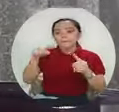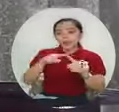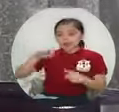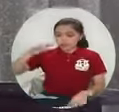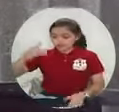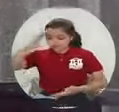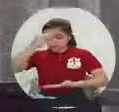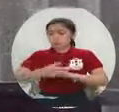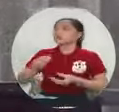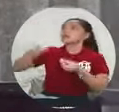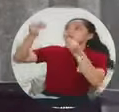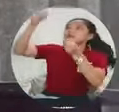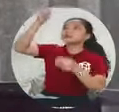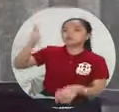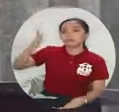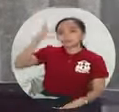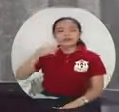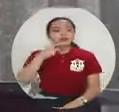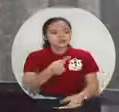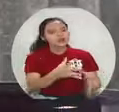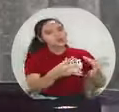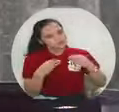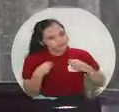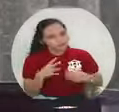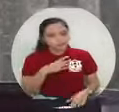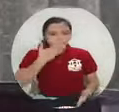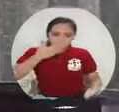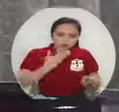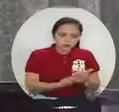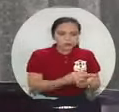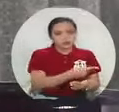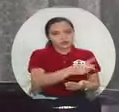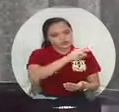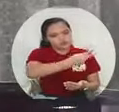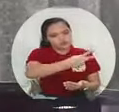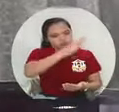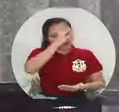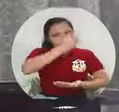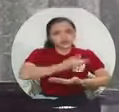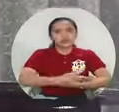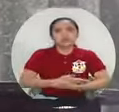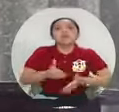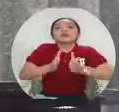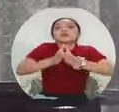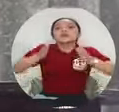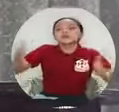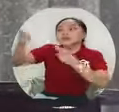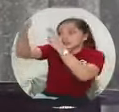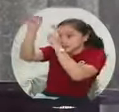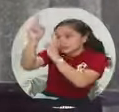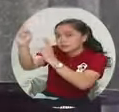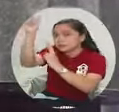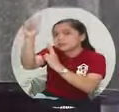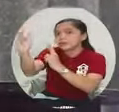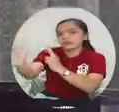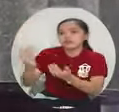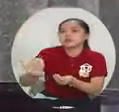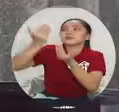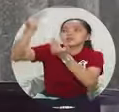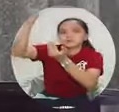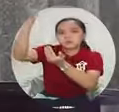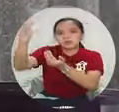Lord, God said he accepted Abel and he has a great respect to the offering